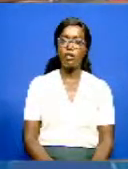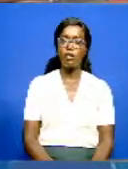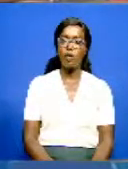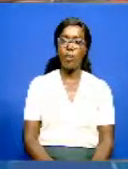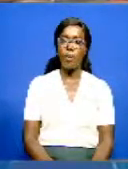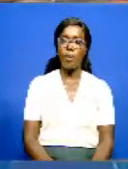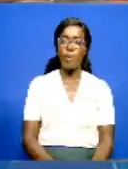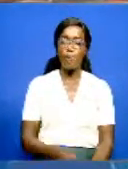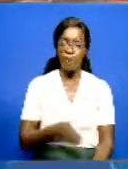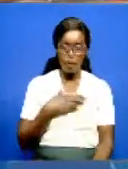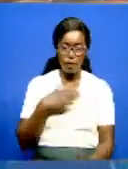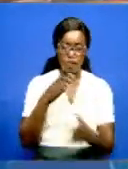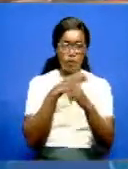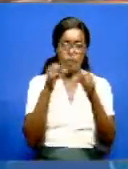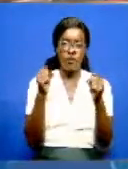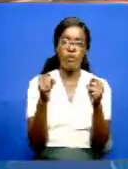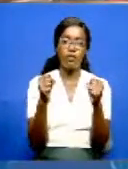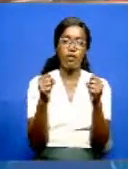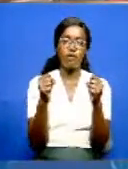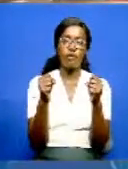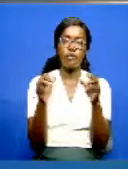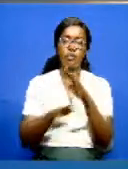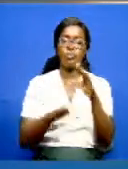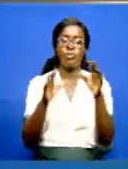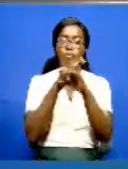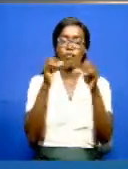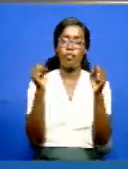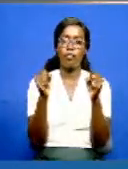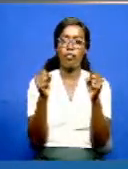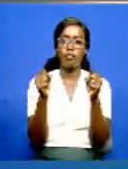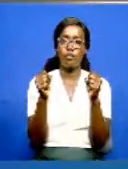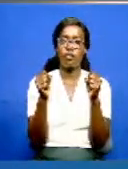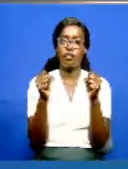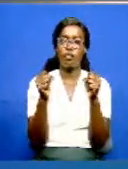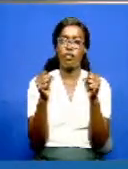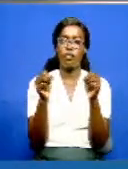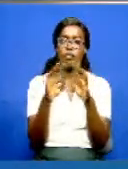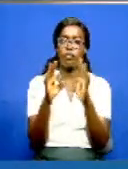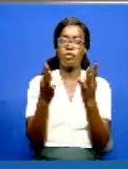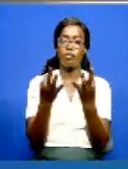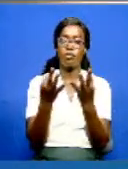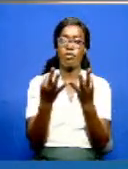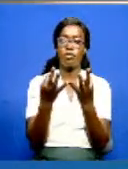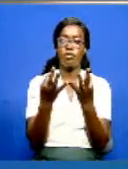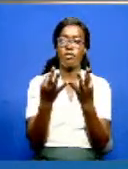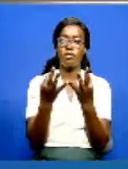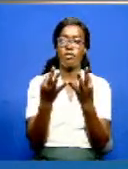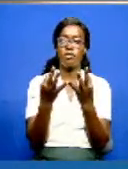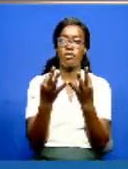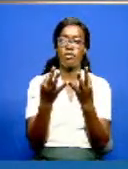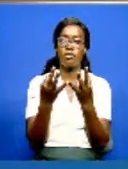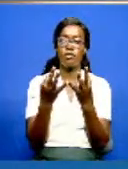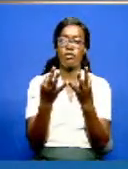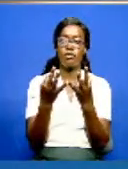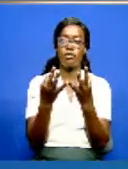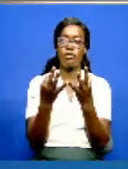His Excellency the President, the Deputy President, the family of Mzee